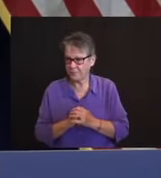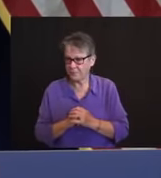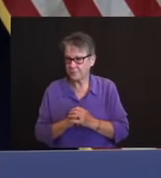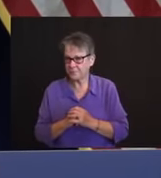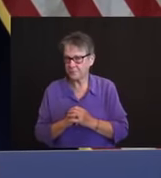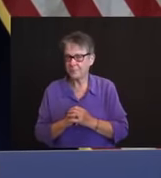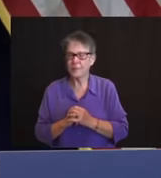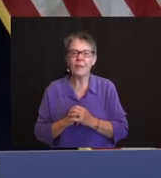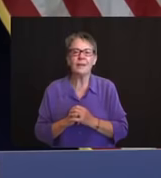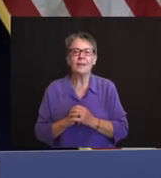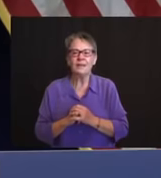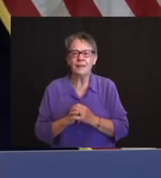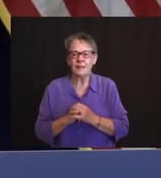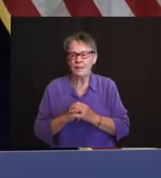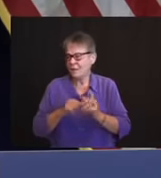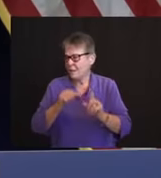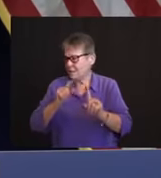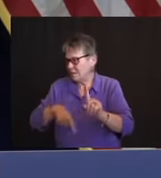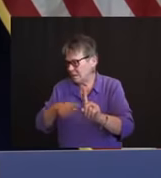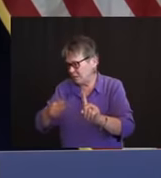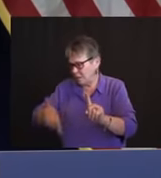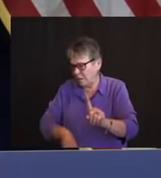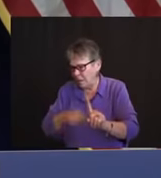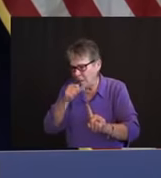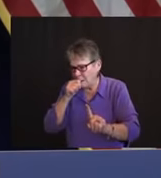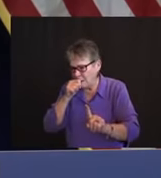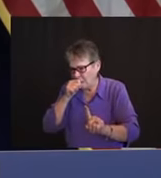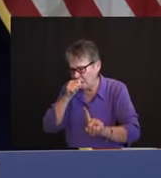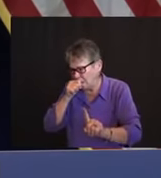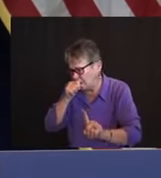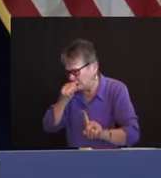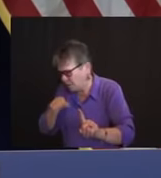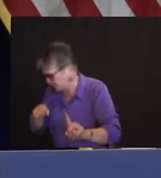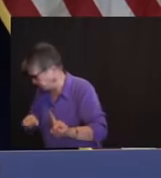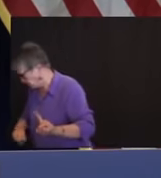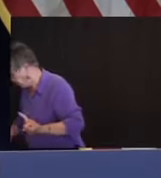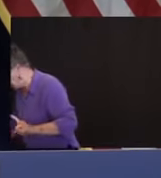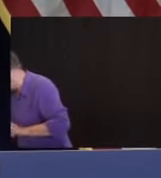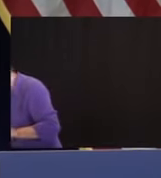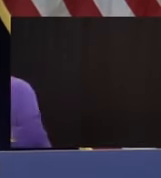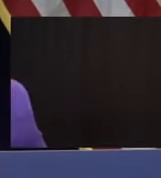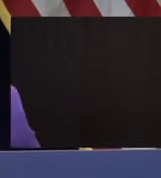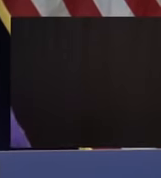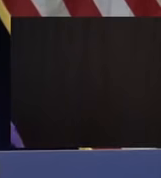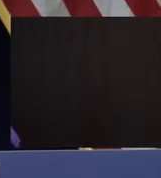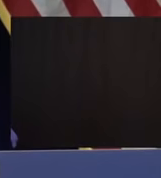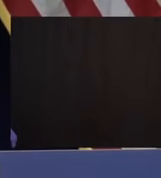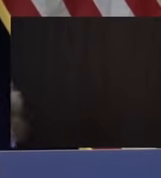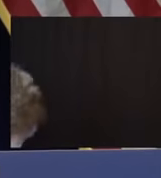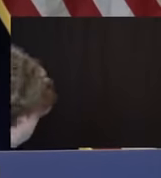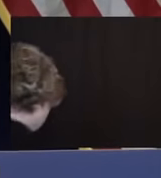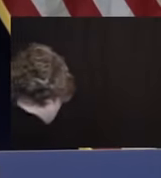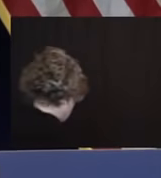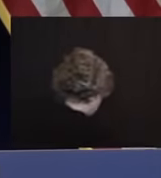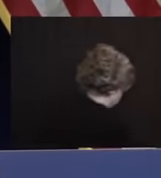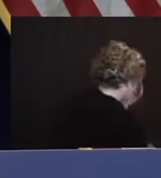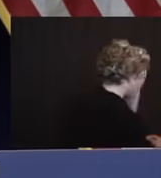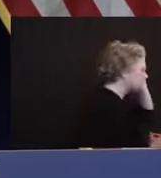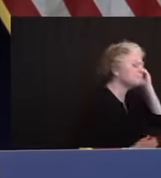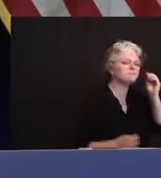the casino industry. And not just Atlantic City residents, but other contiguous towns